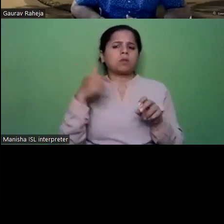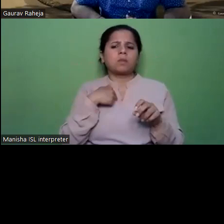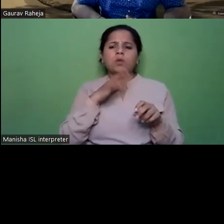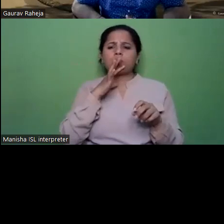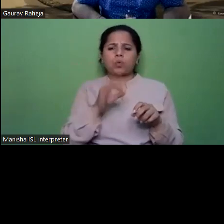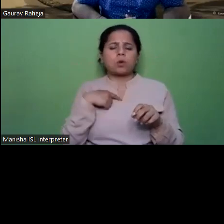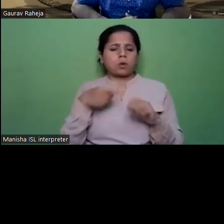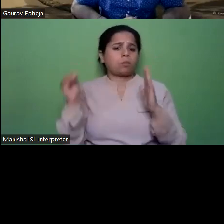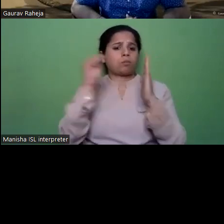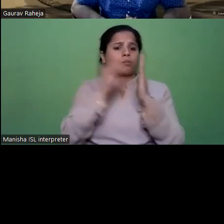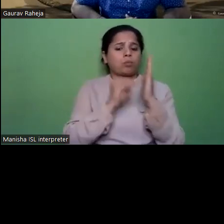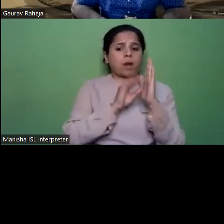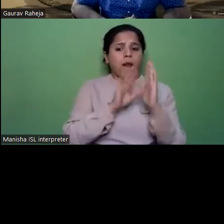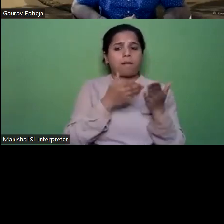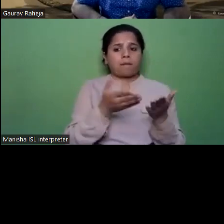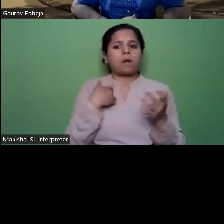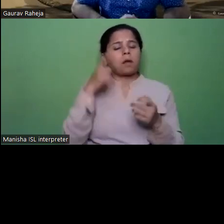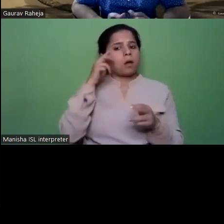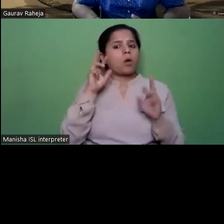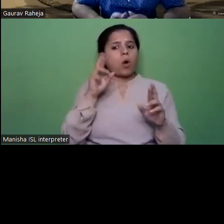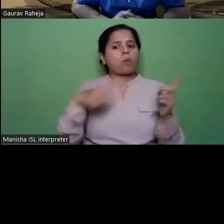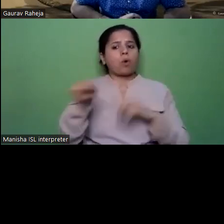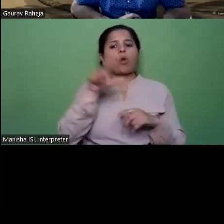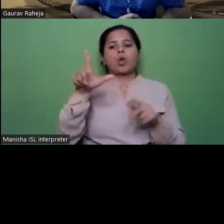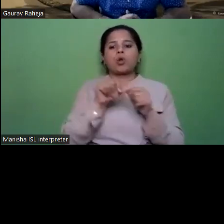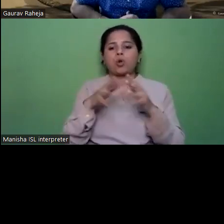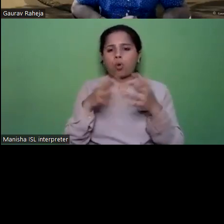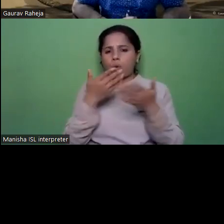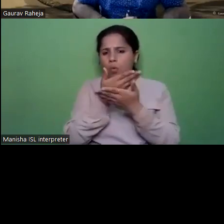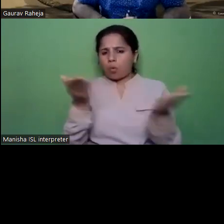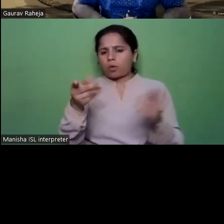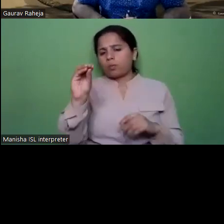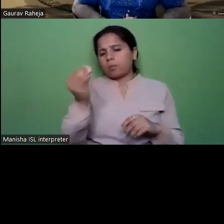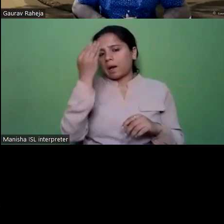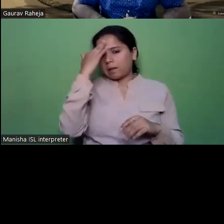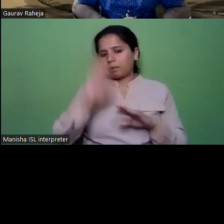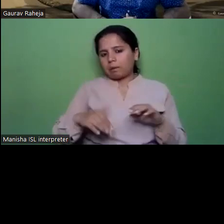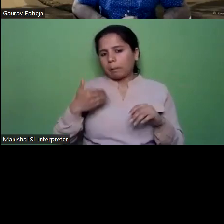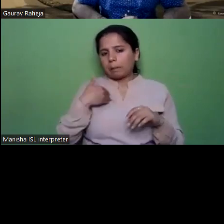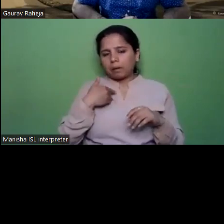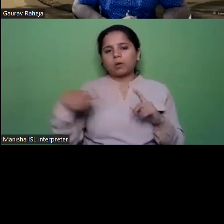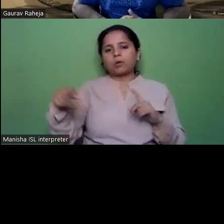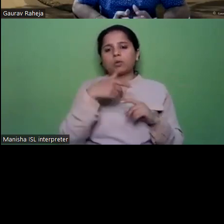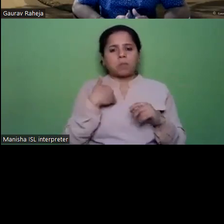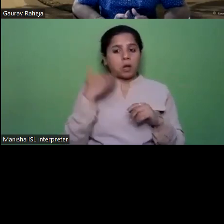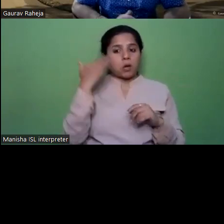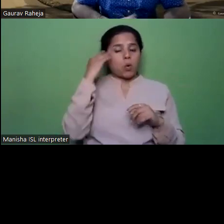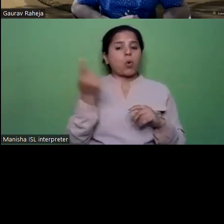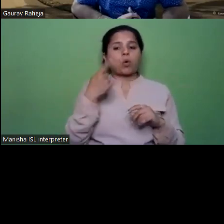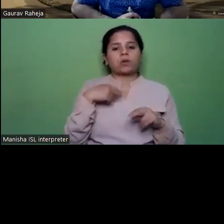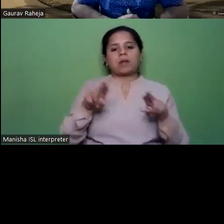in here, assuming that you're all from law and you know law better than me. But I thought I will only bring some